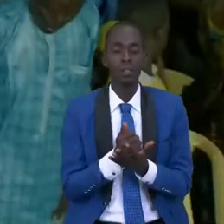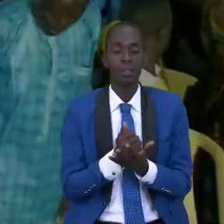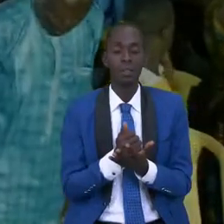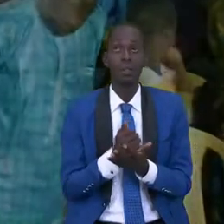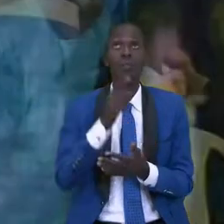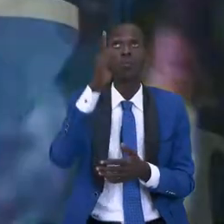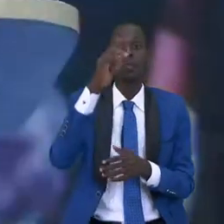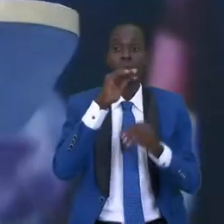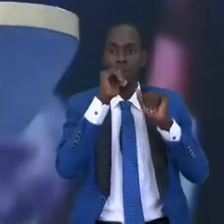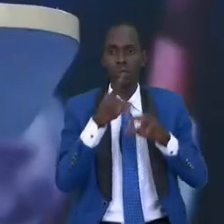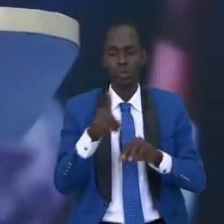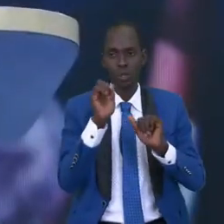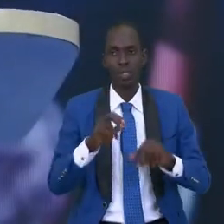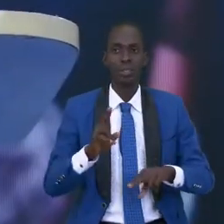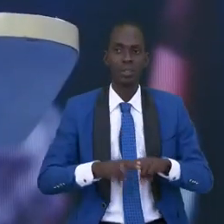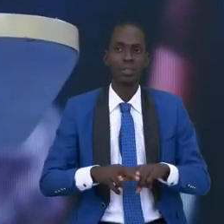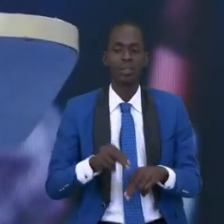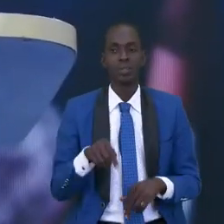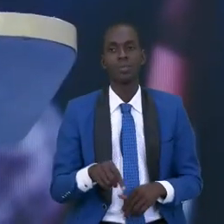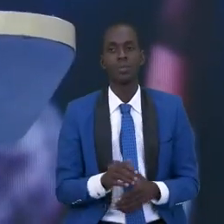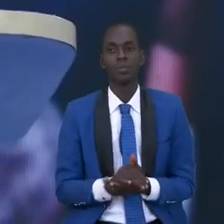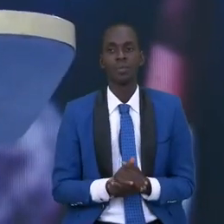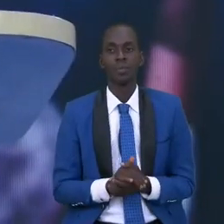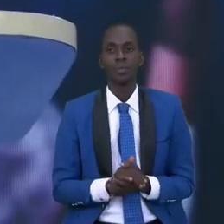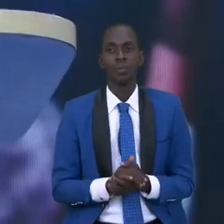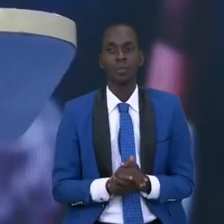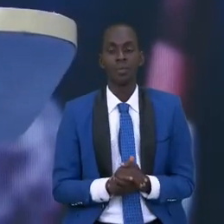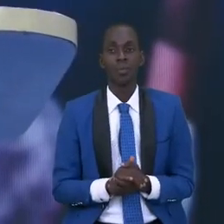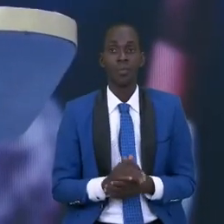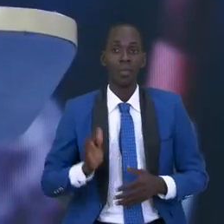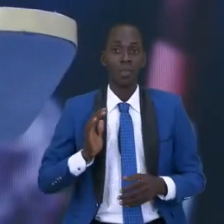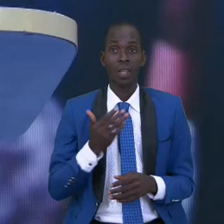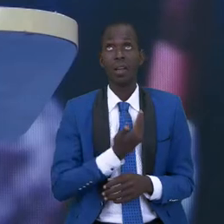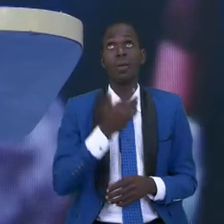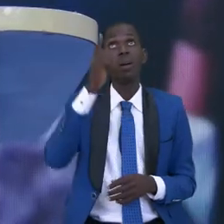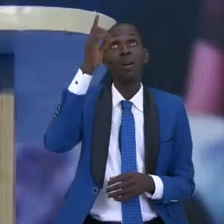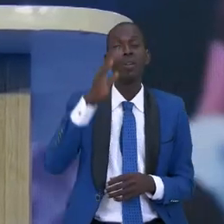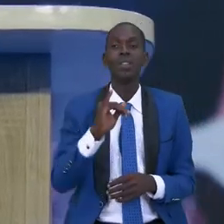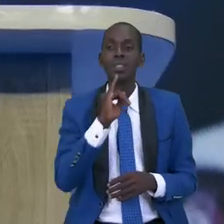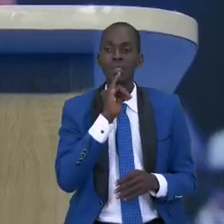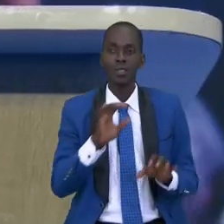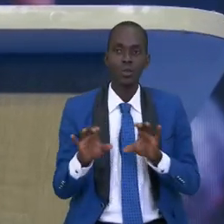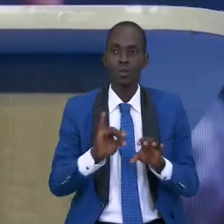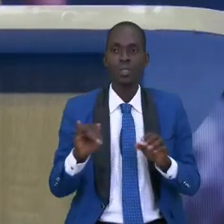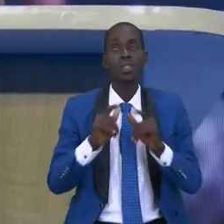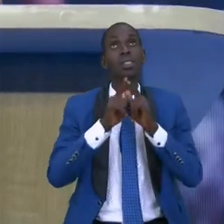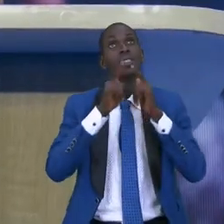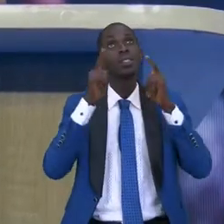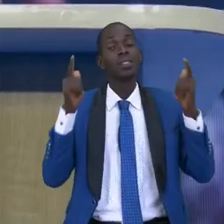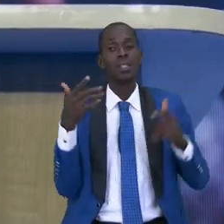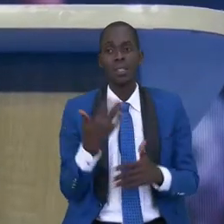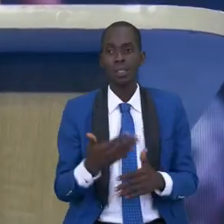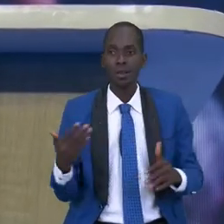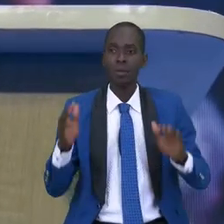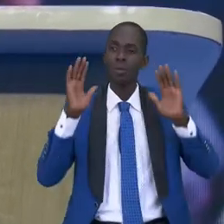God bless you. You can sit down. Our God is doing great things,